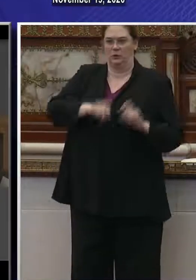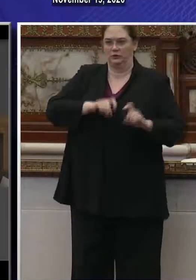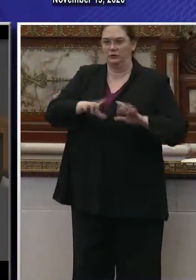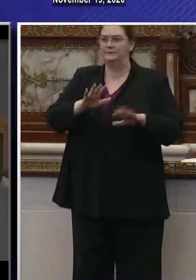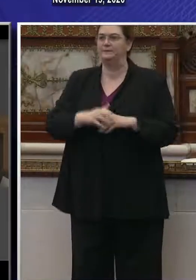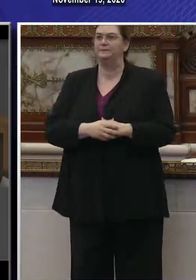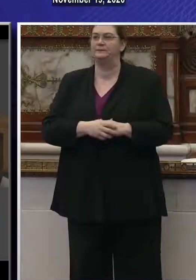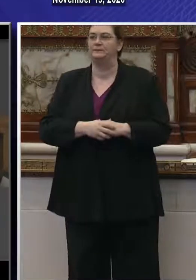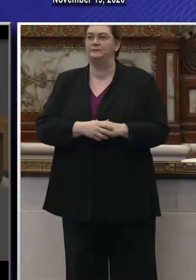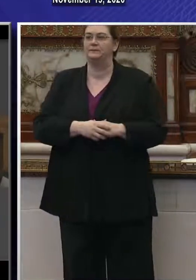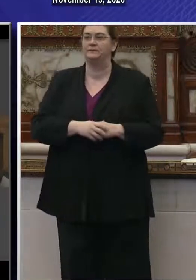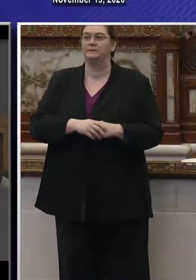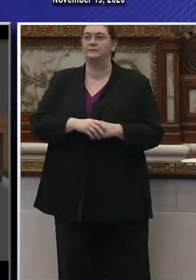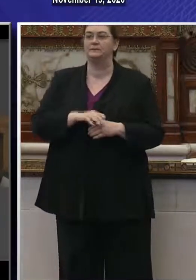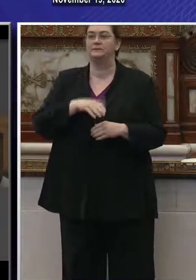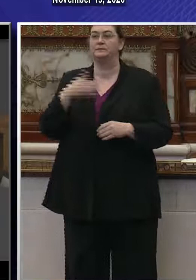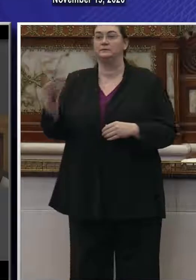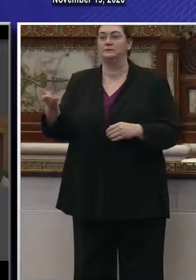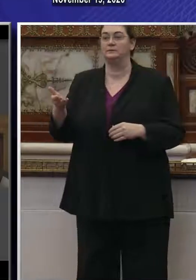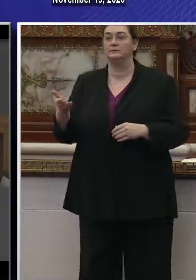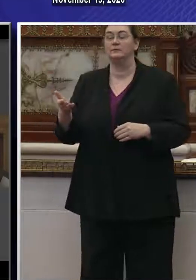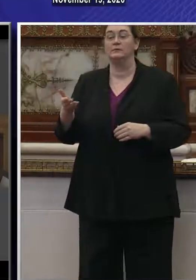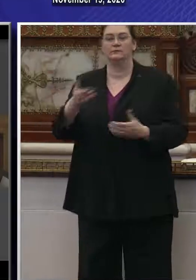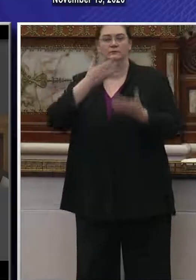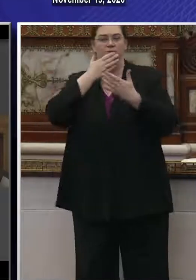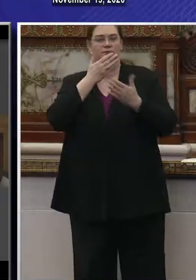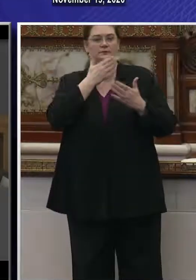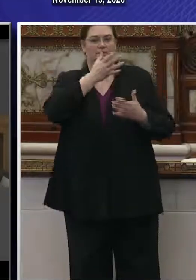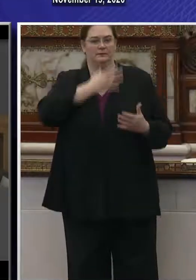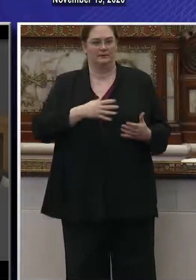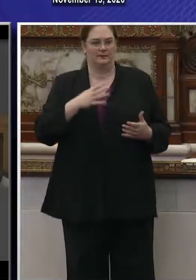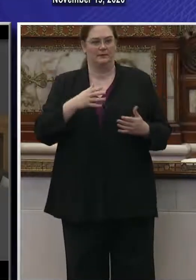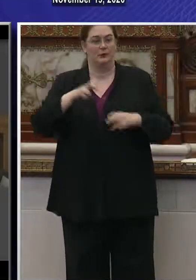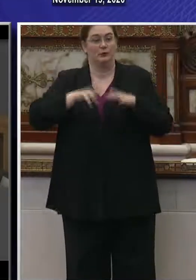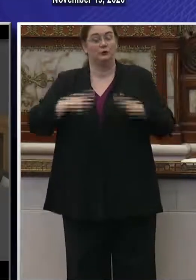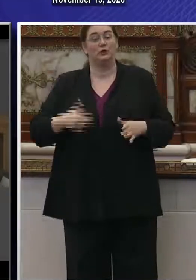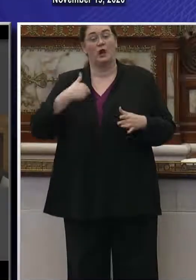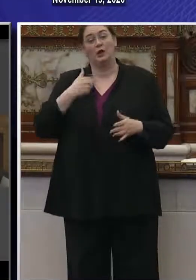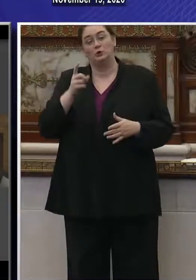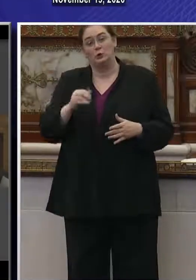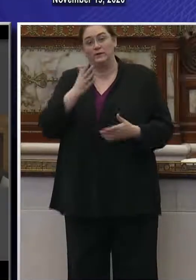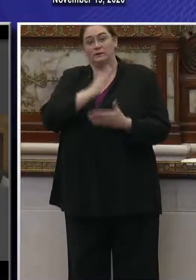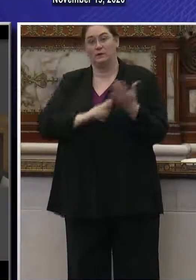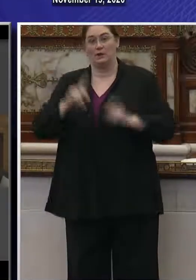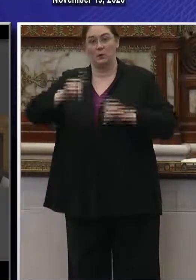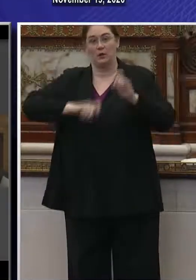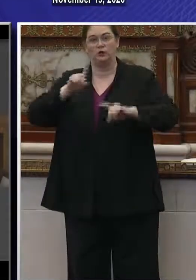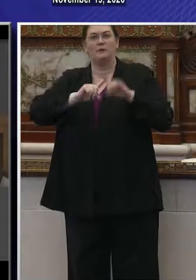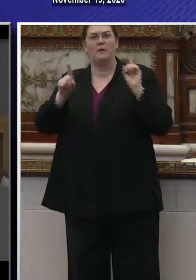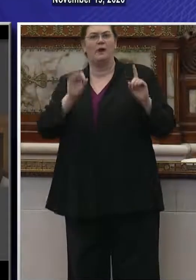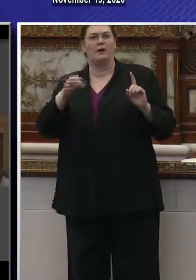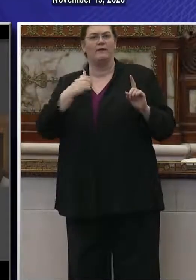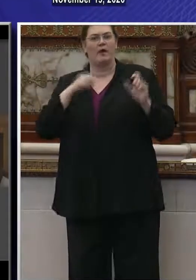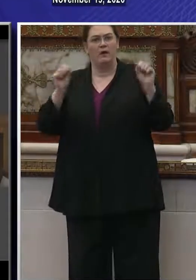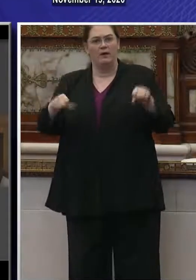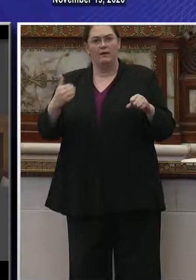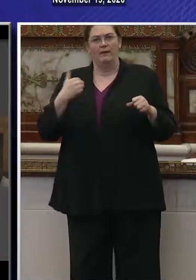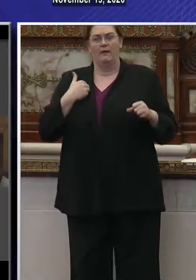questions. Councilman Heenan? Thank you, Madam Chair. I do have some questions, but if I can